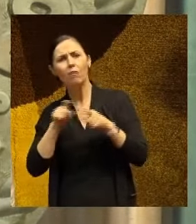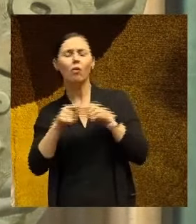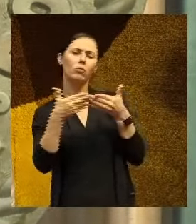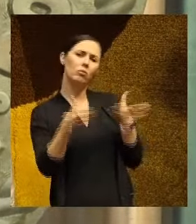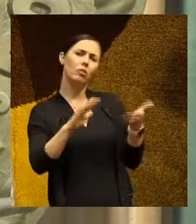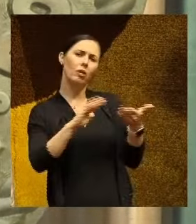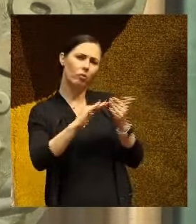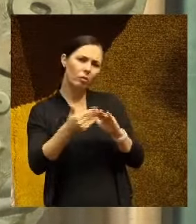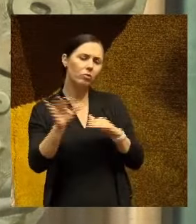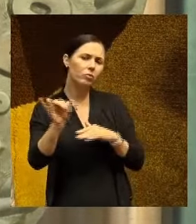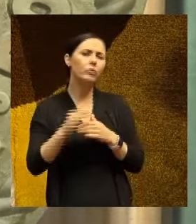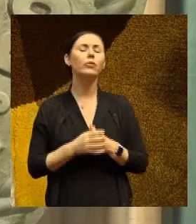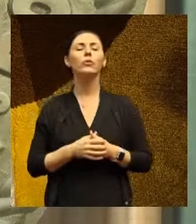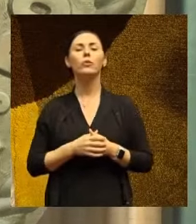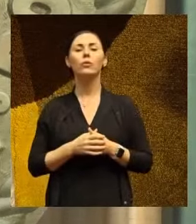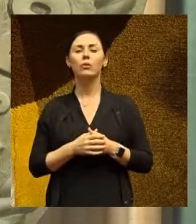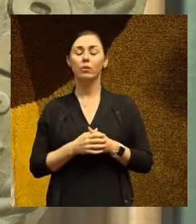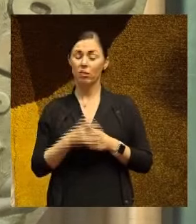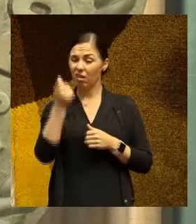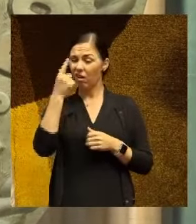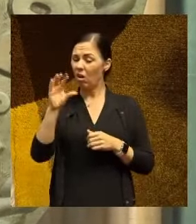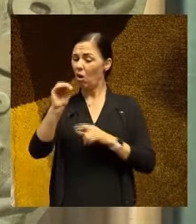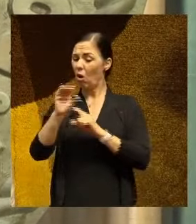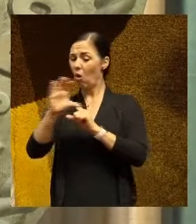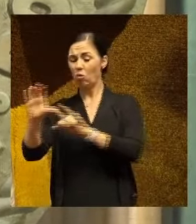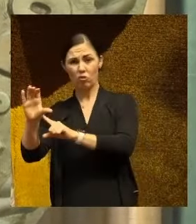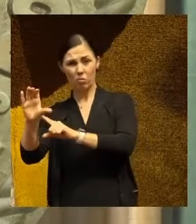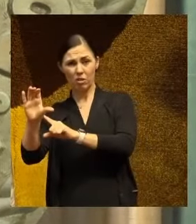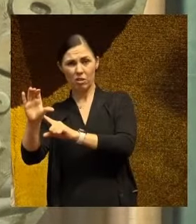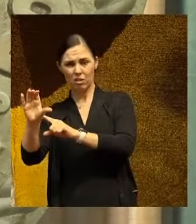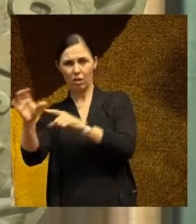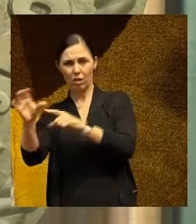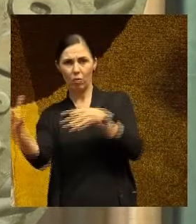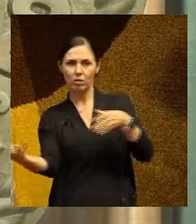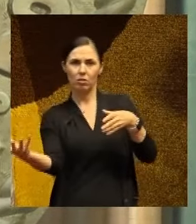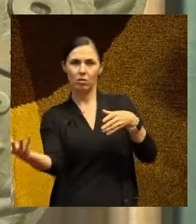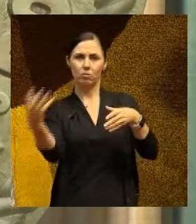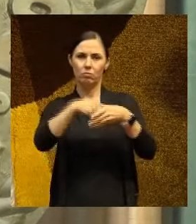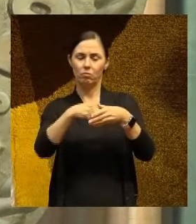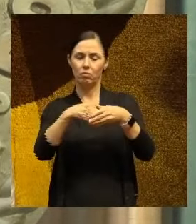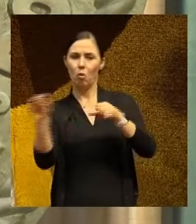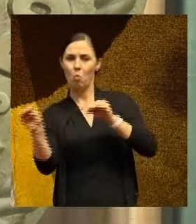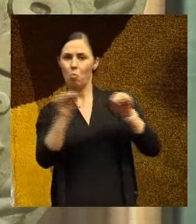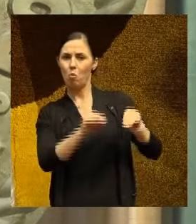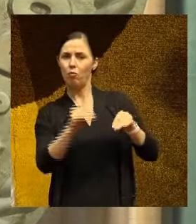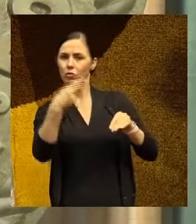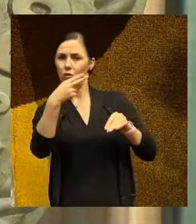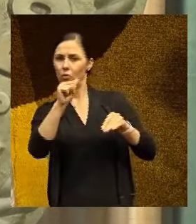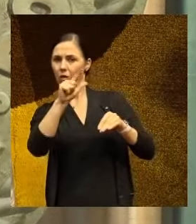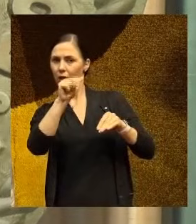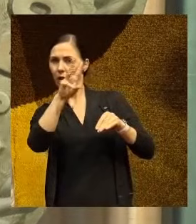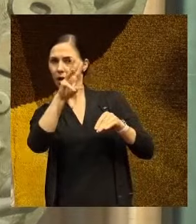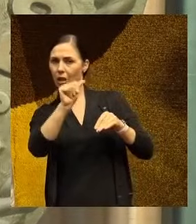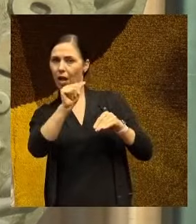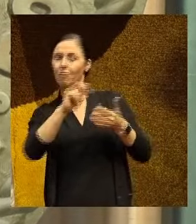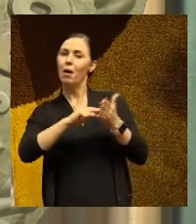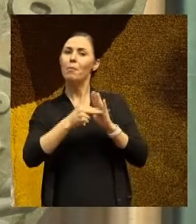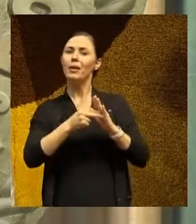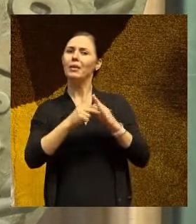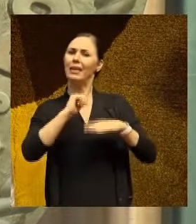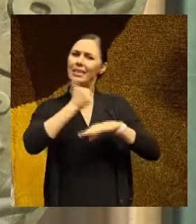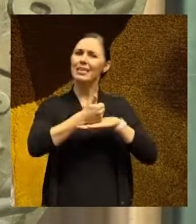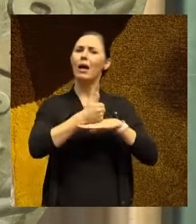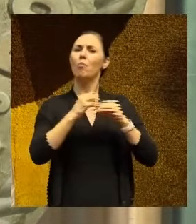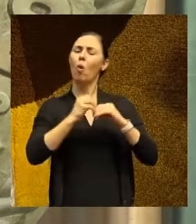Our plans to relocate OCCC to Halawa will create a modern facility better suited to support